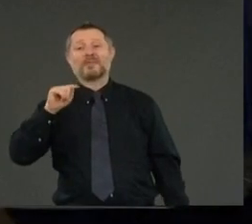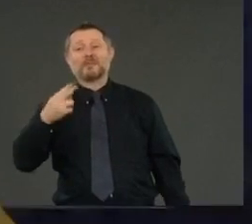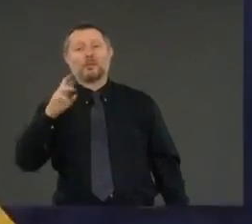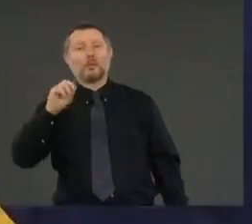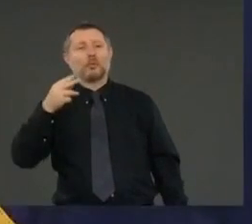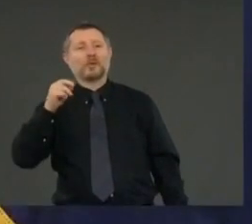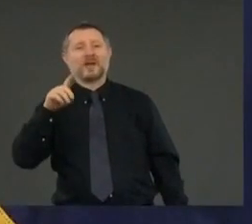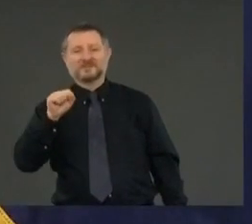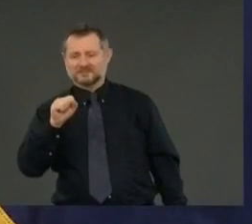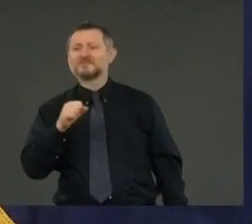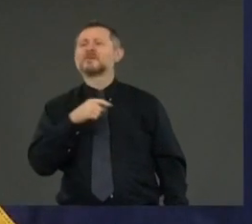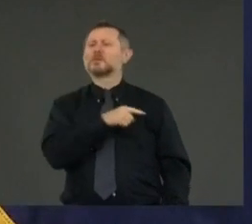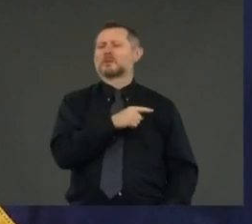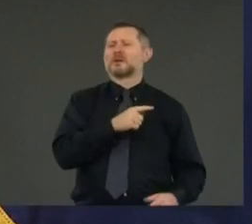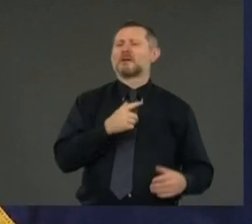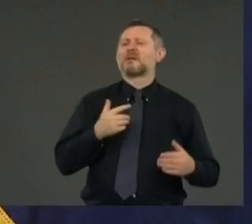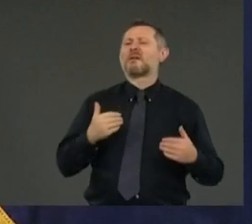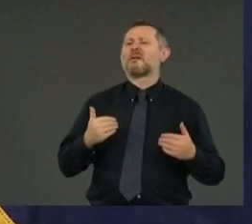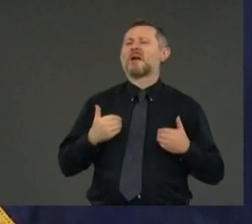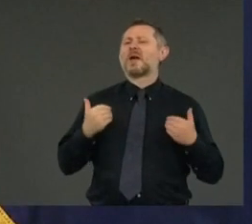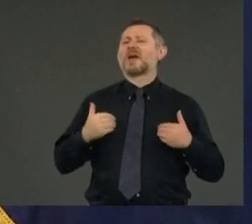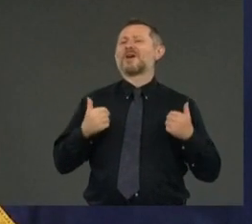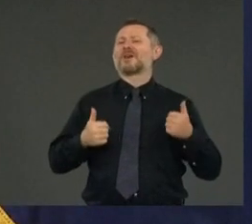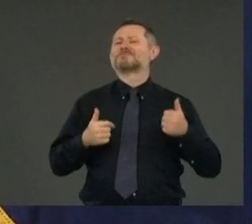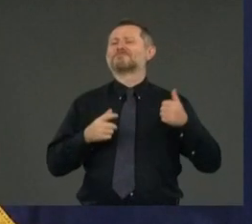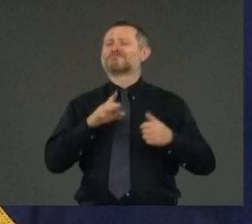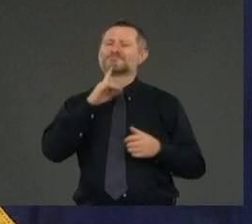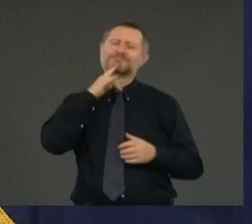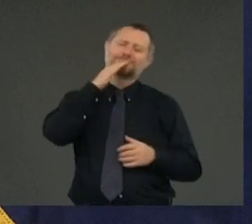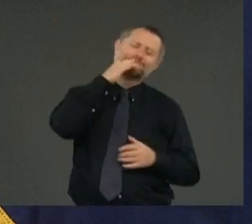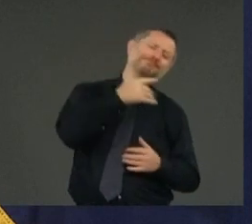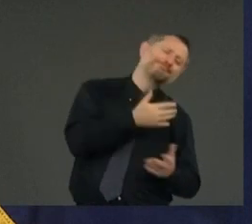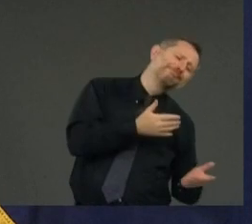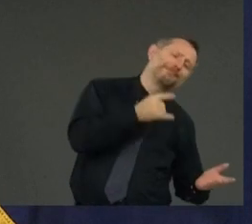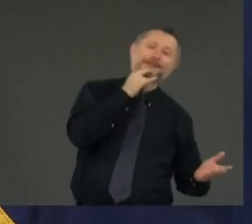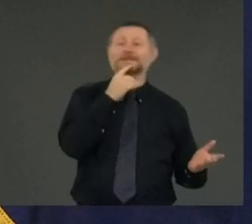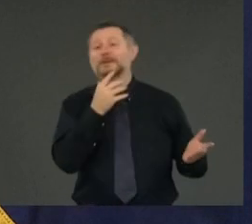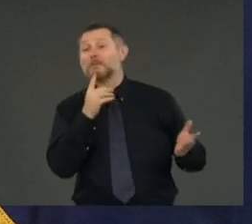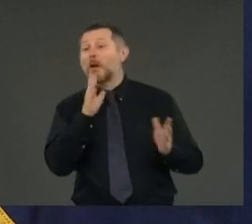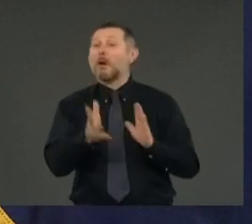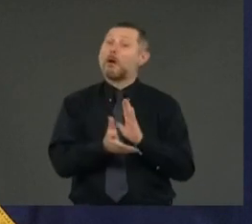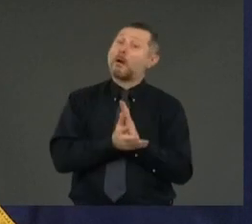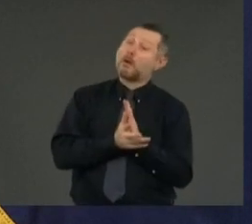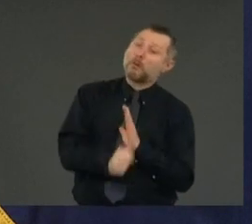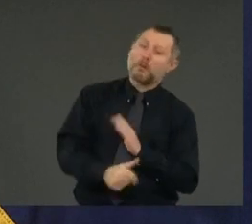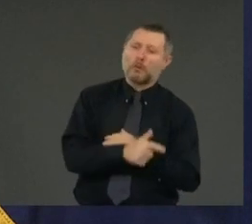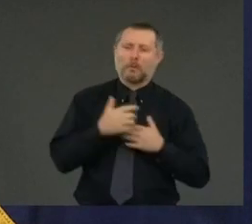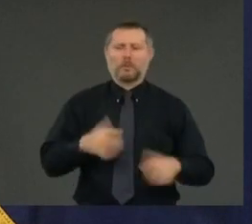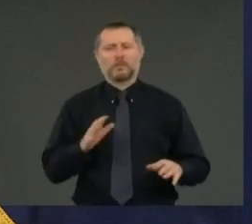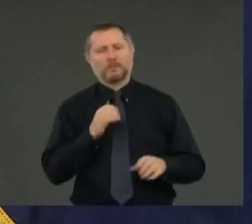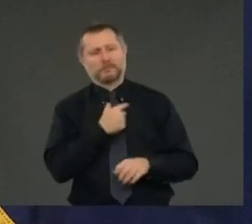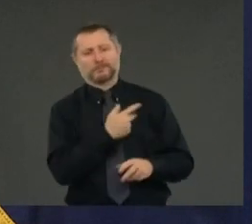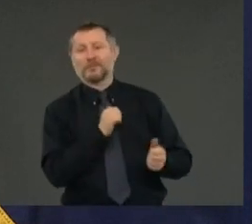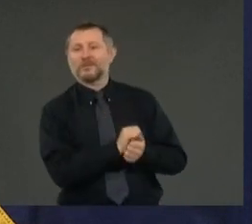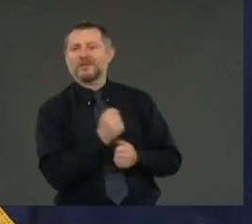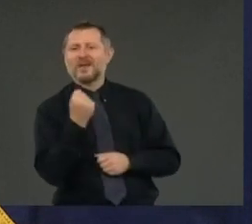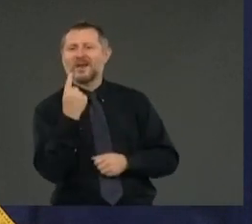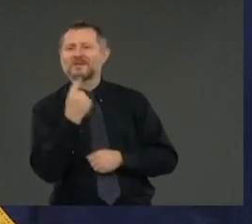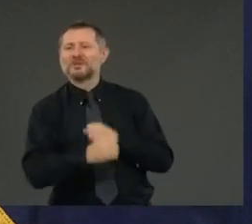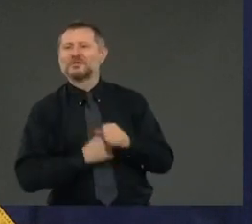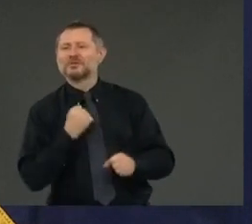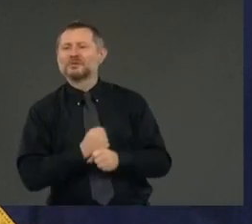11 years. And his energy and his talent and his creativity got us through every